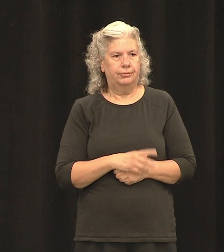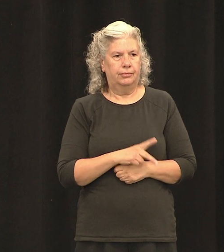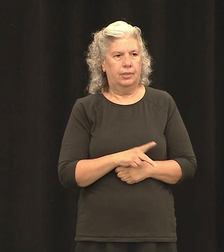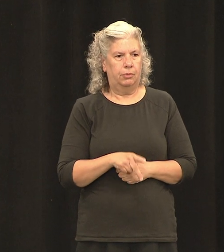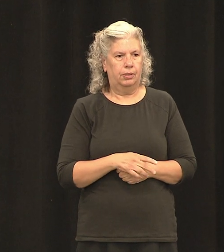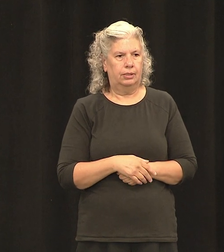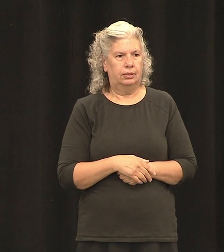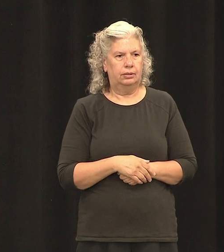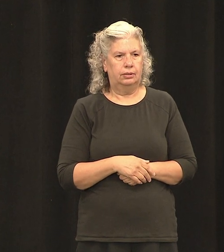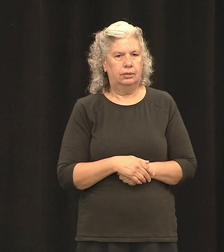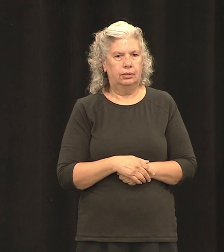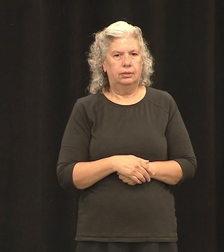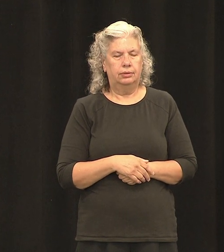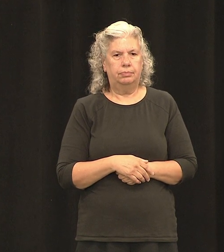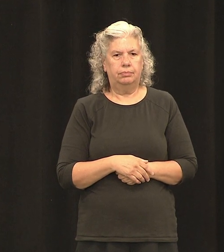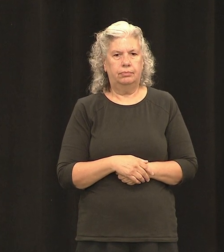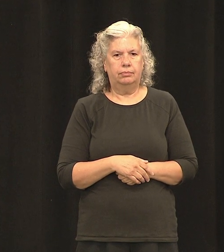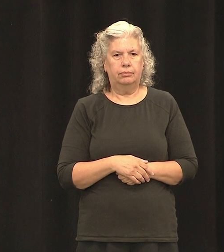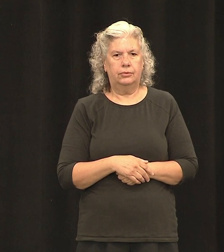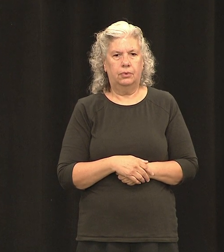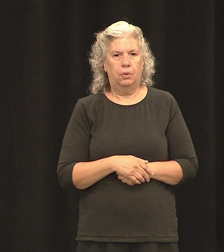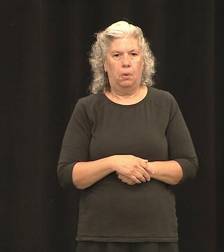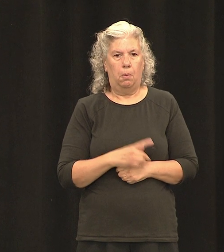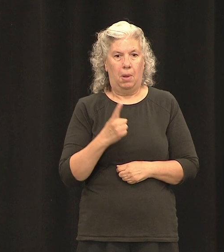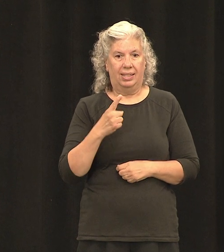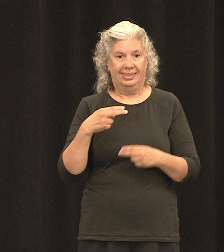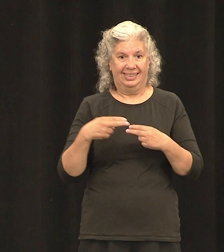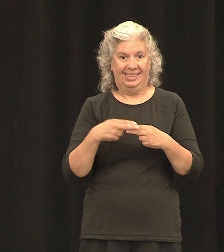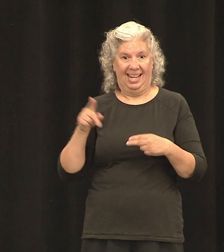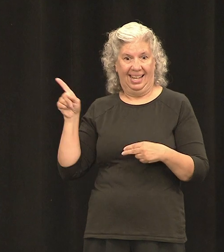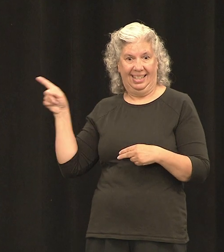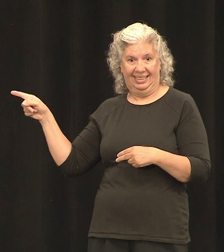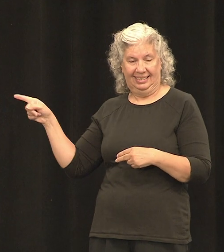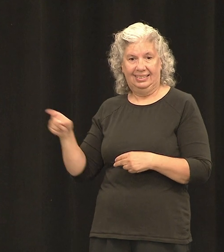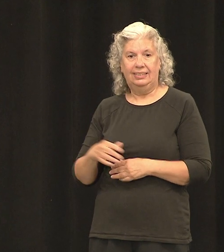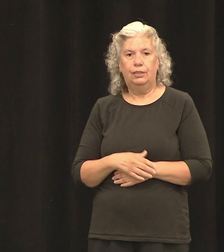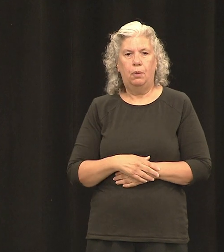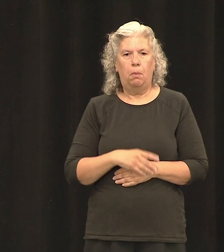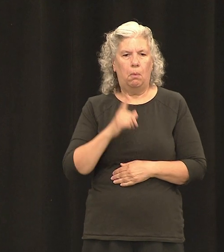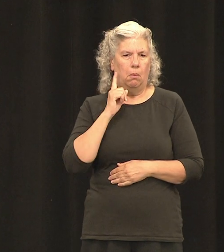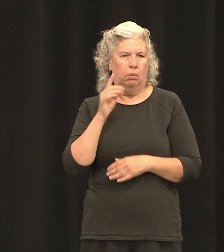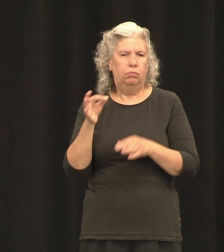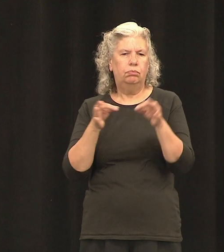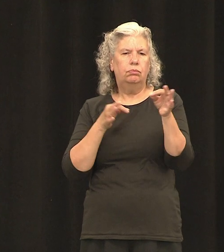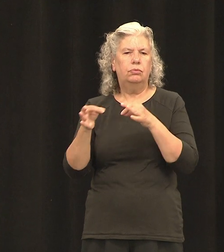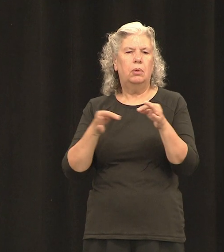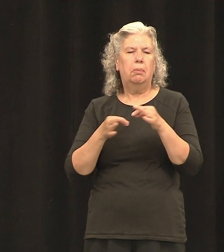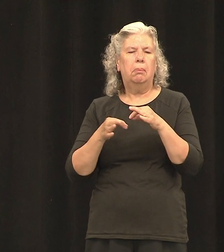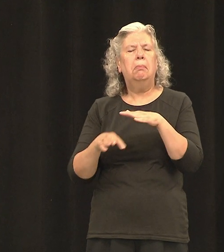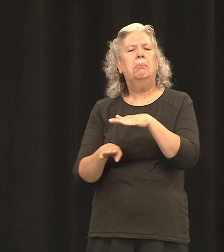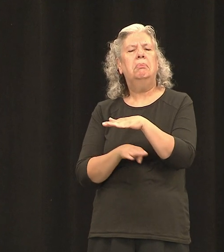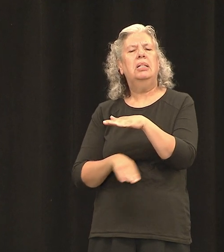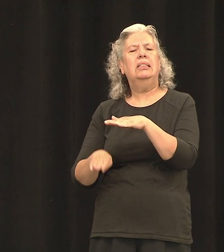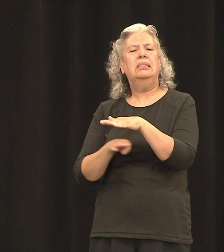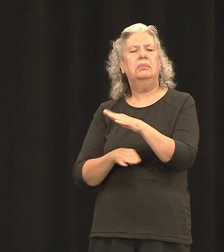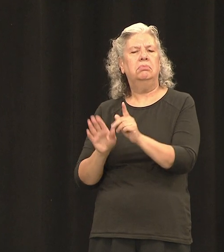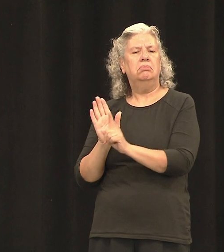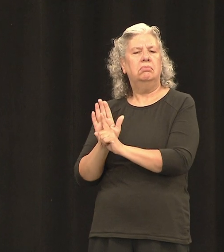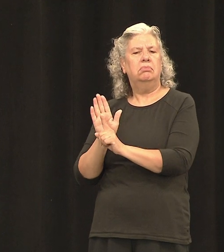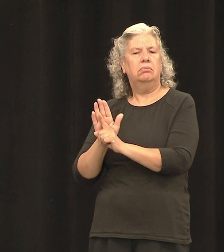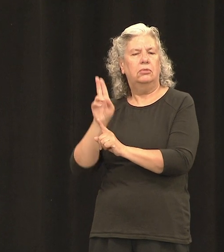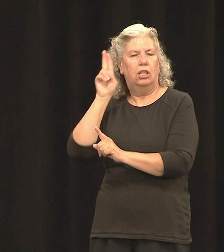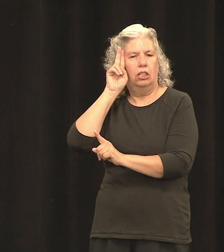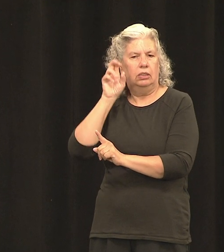So in one slide, I'm going to describe the basics of Usher syndrome. There is a lot